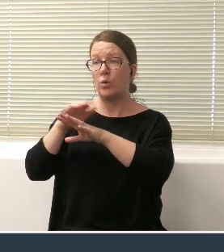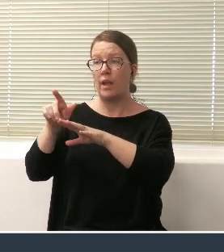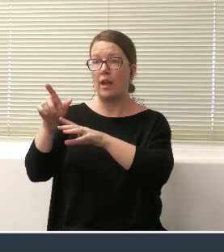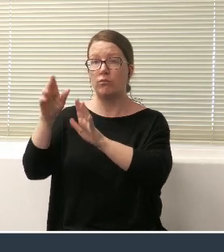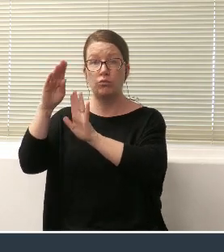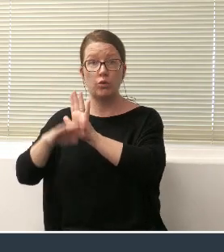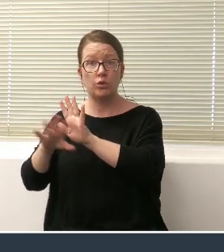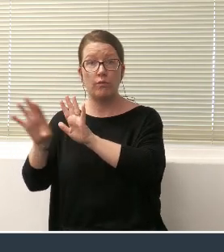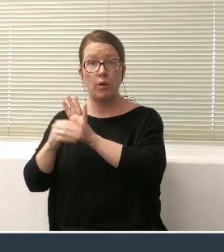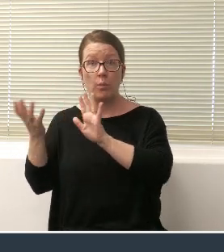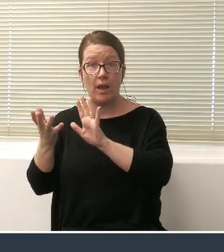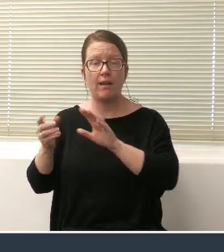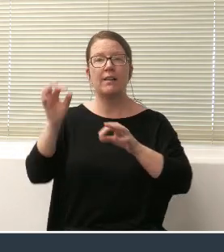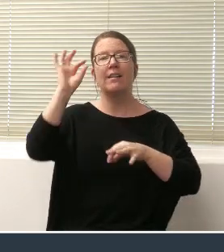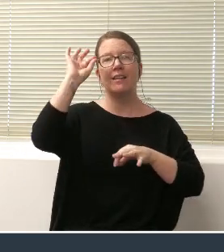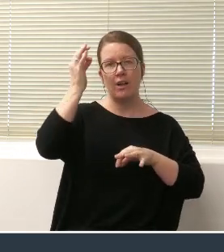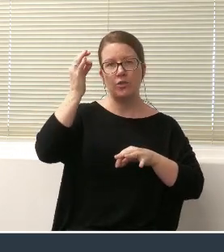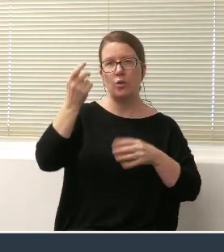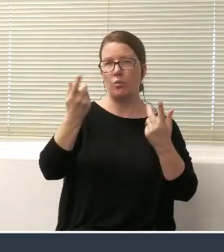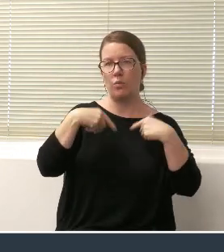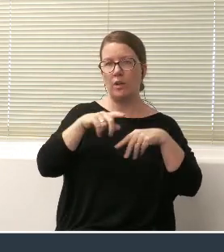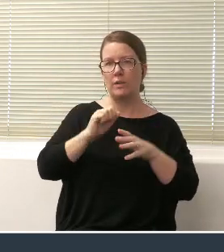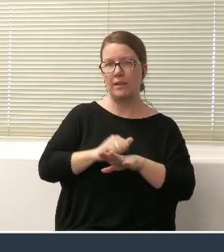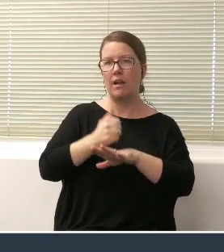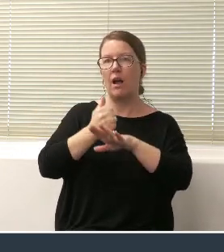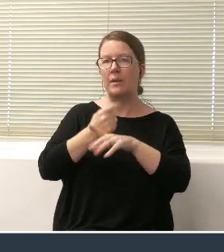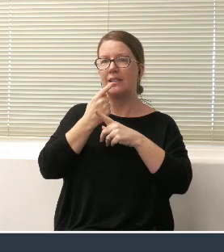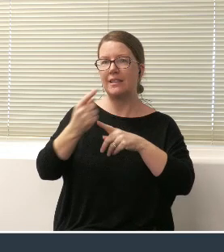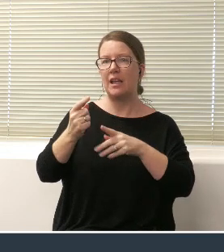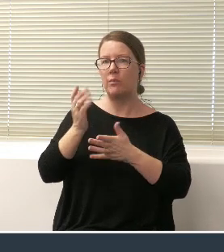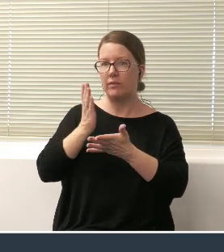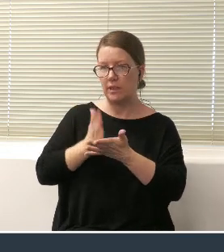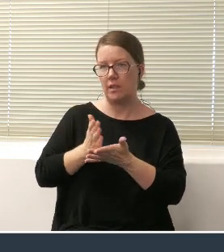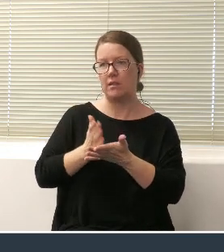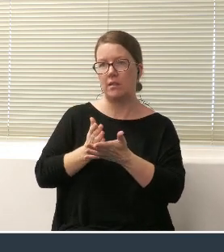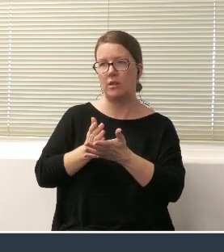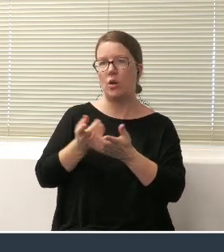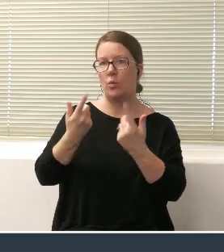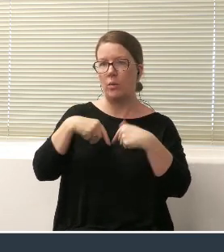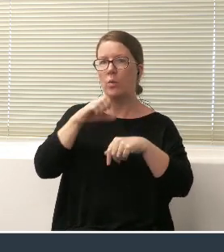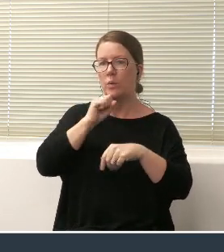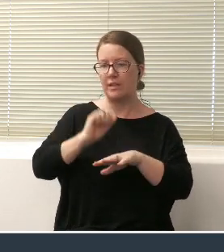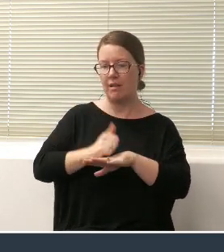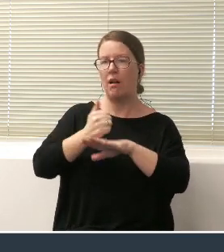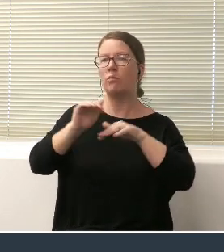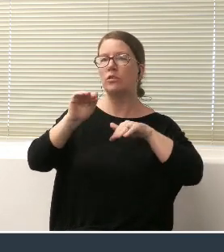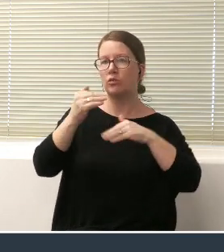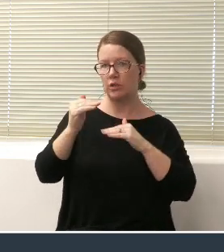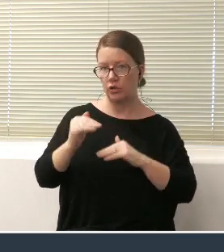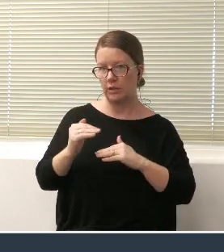intent, and it needs to abide by those restrictions or limitations that are placed on it.